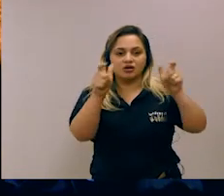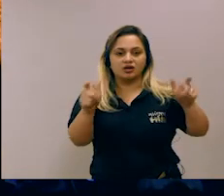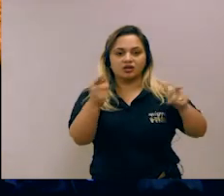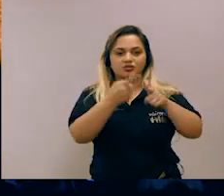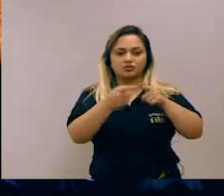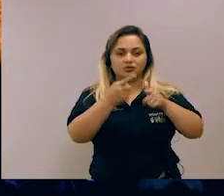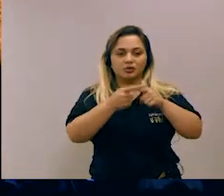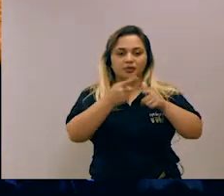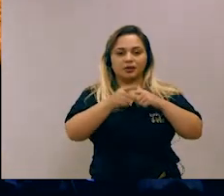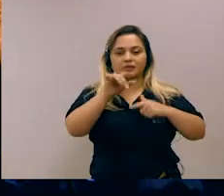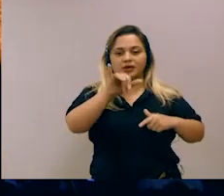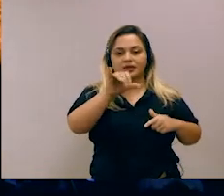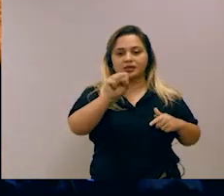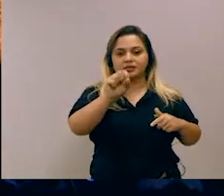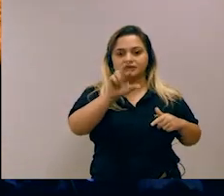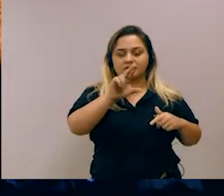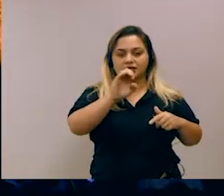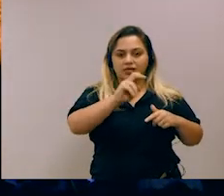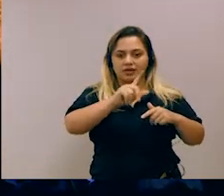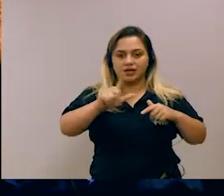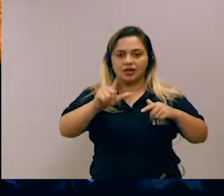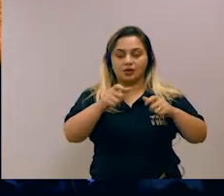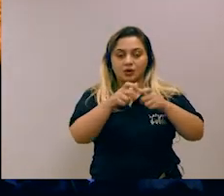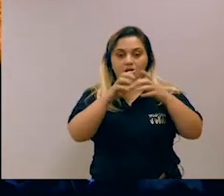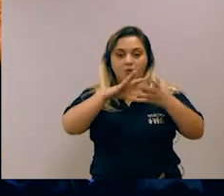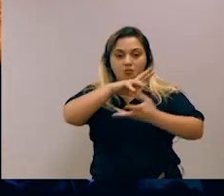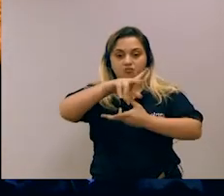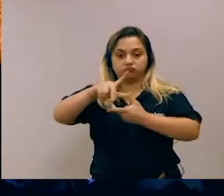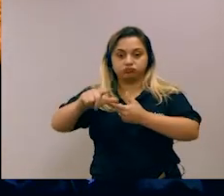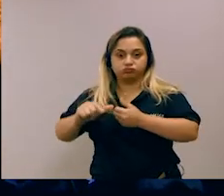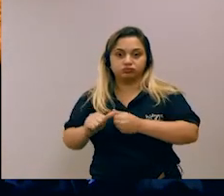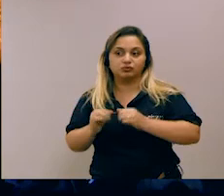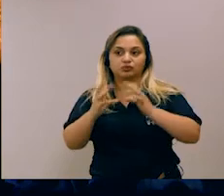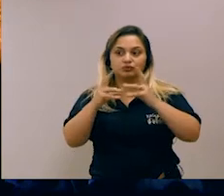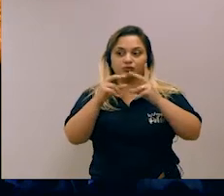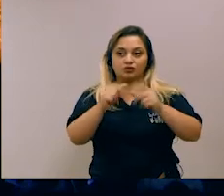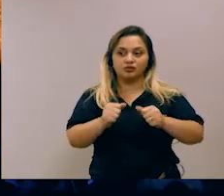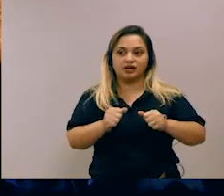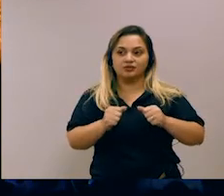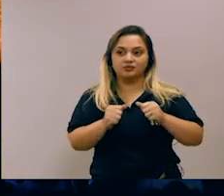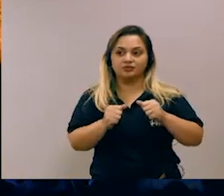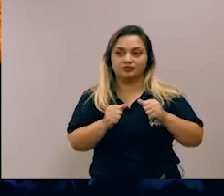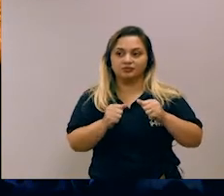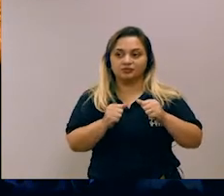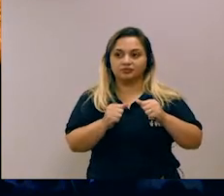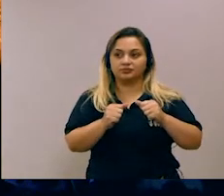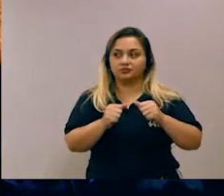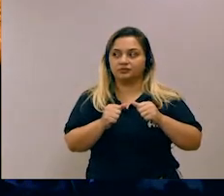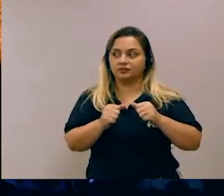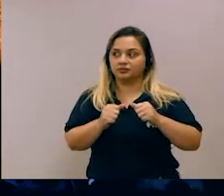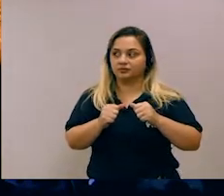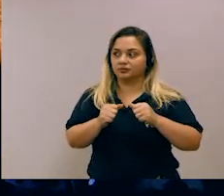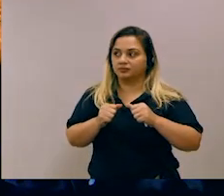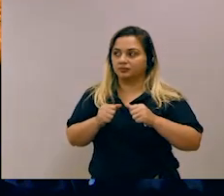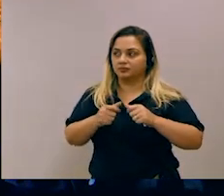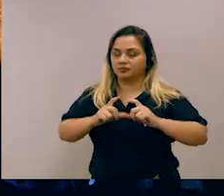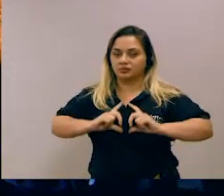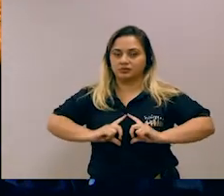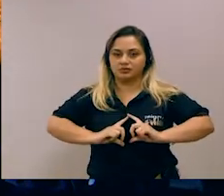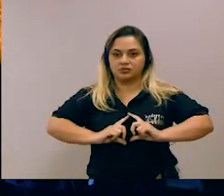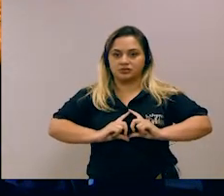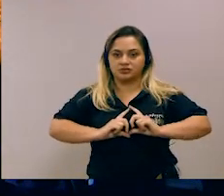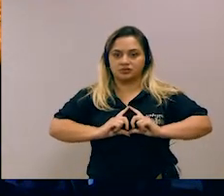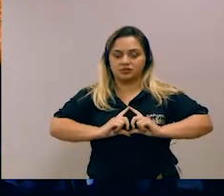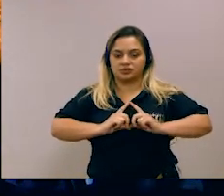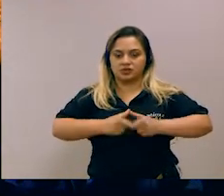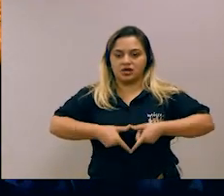when we approached this problem in Israel, we had almost no information at all about how people move from one place to another.